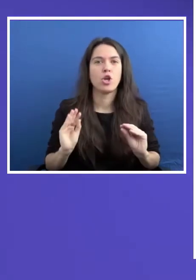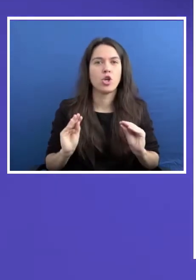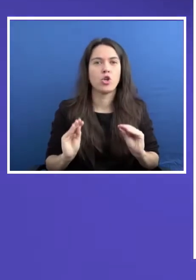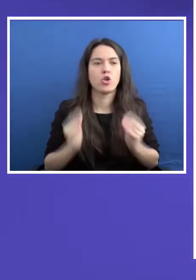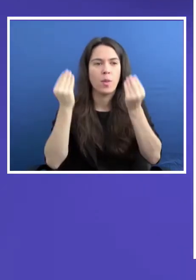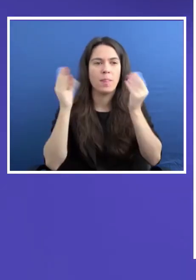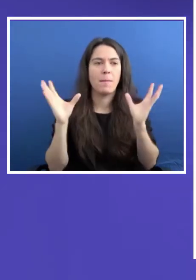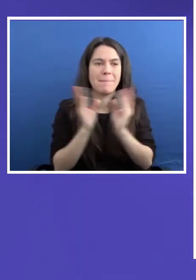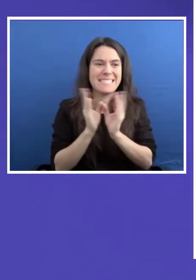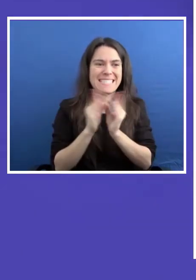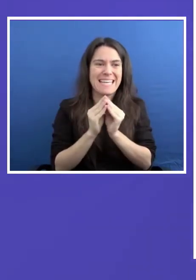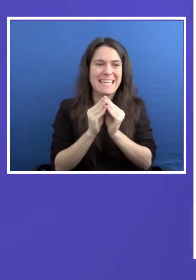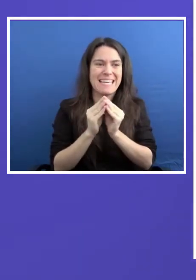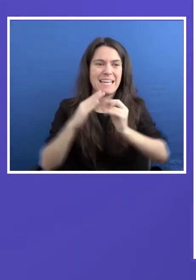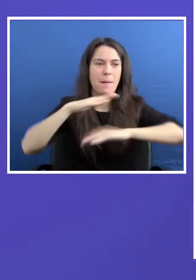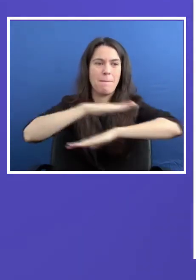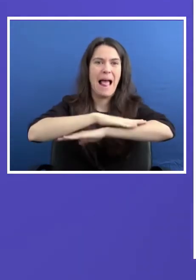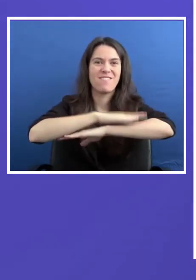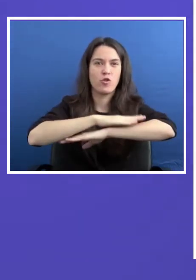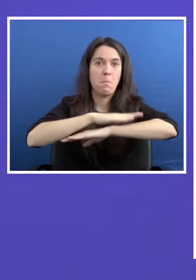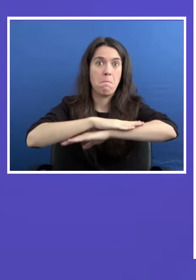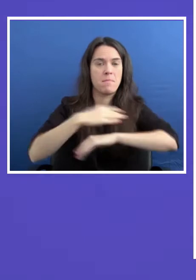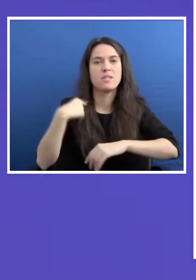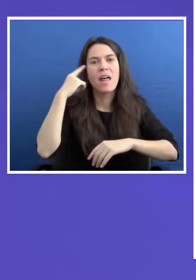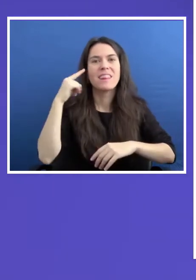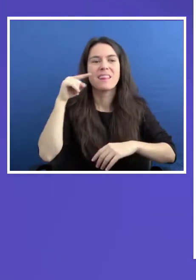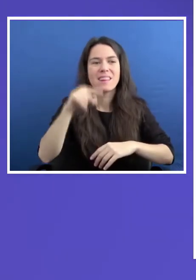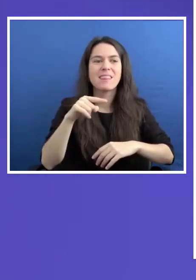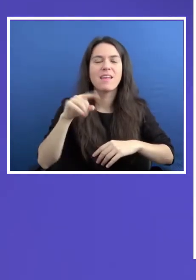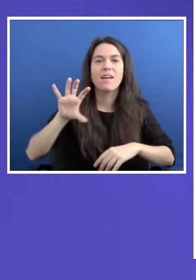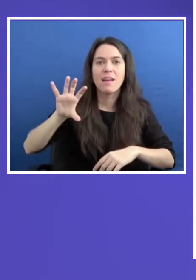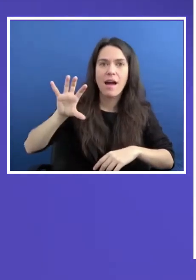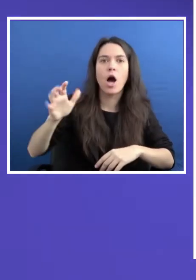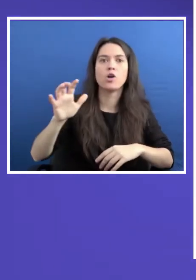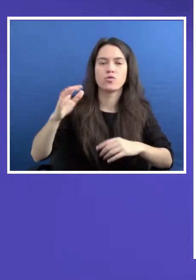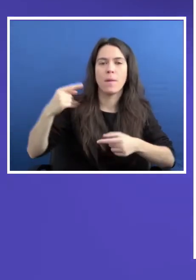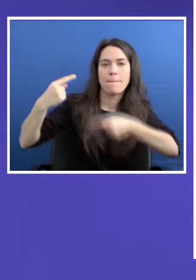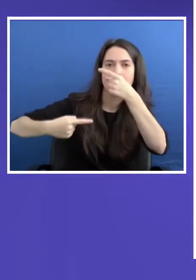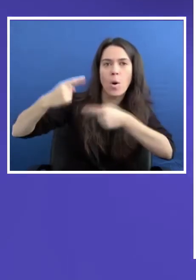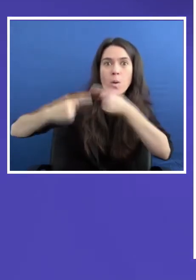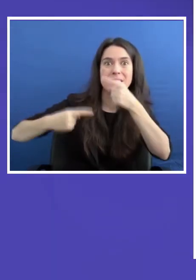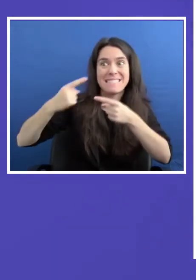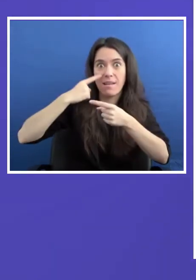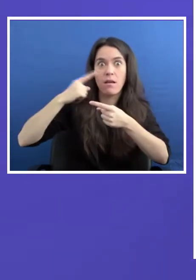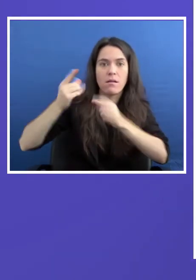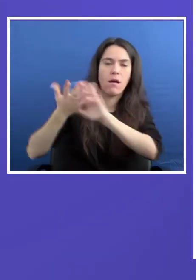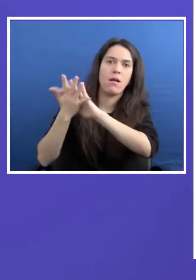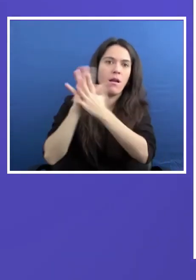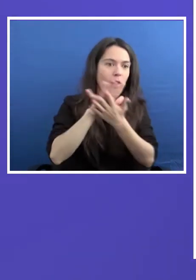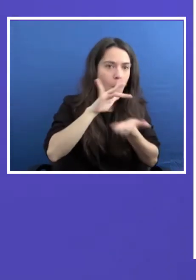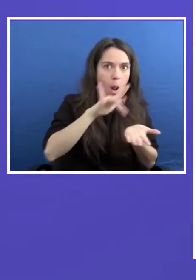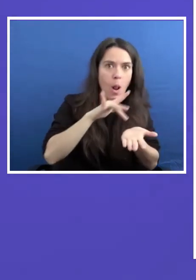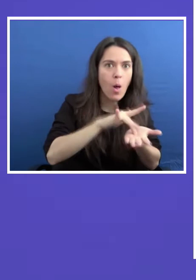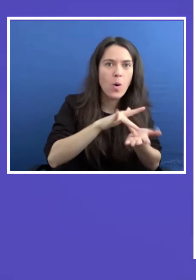a way to bring the national politics on local realities. And I also